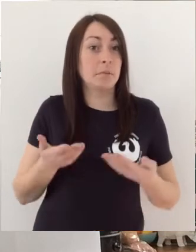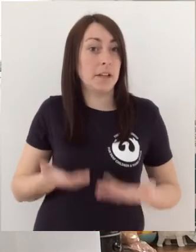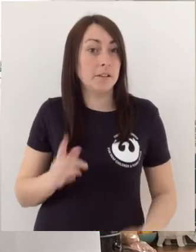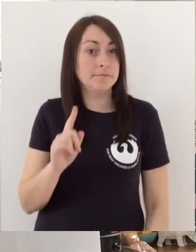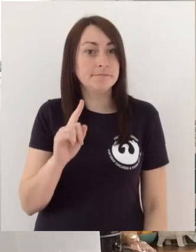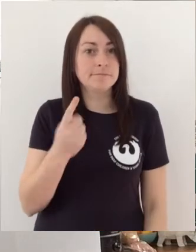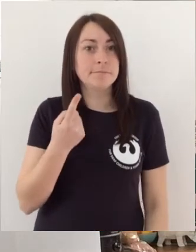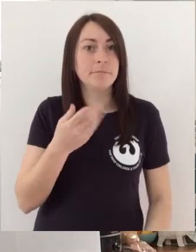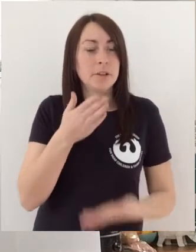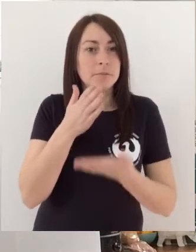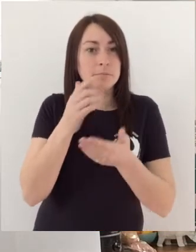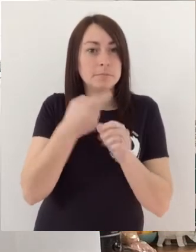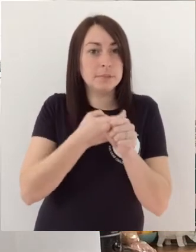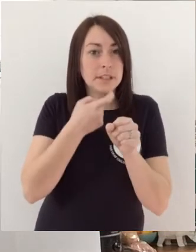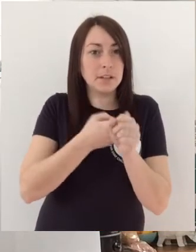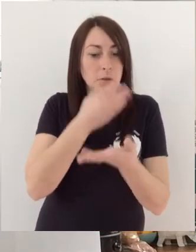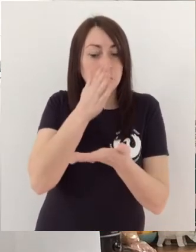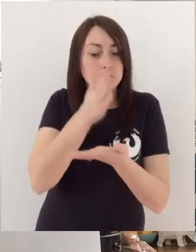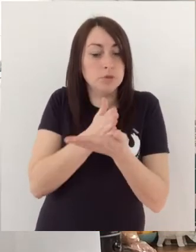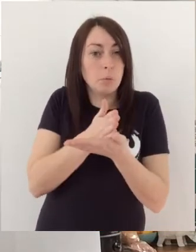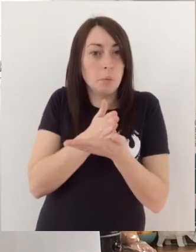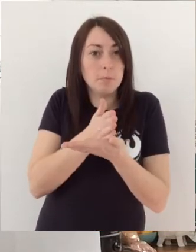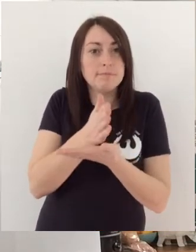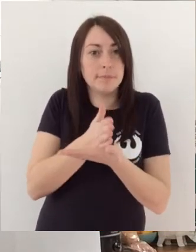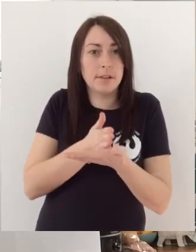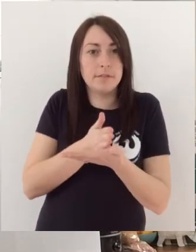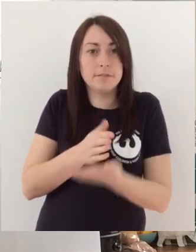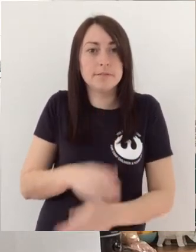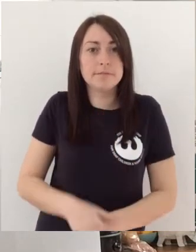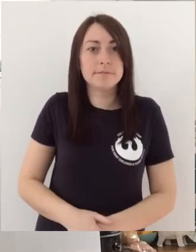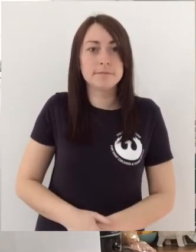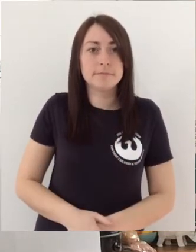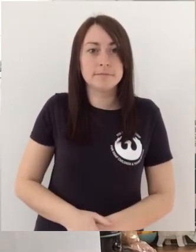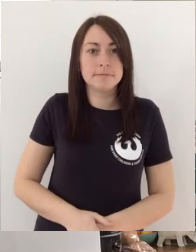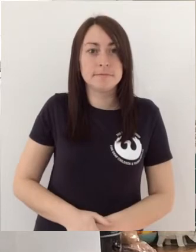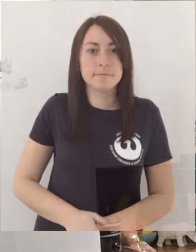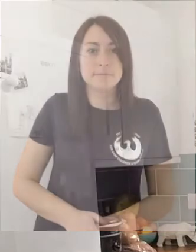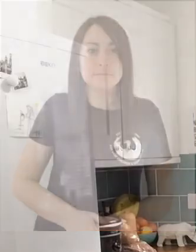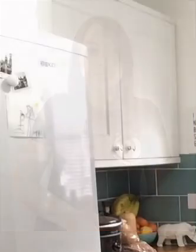So what we need to do first is chop our potato in half.